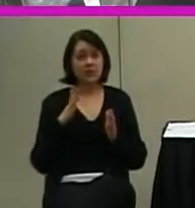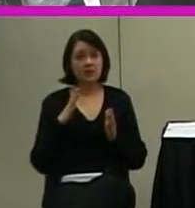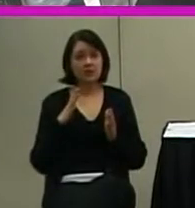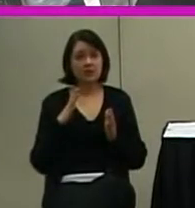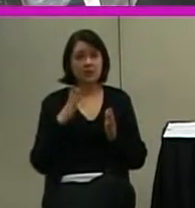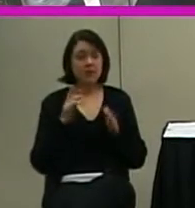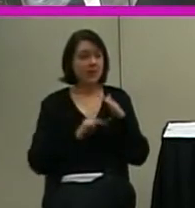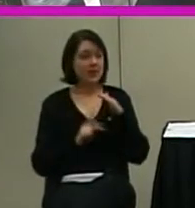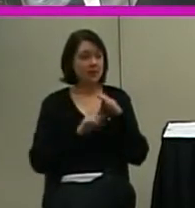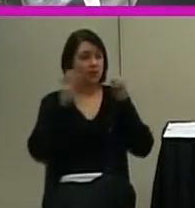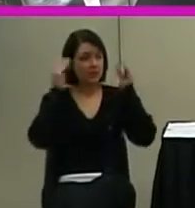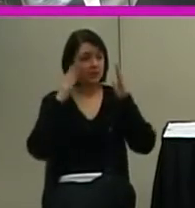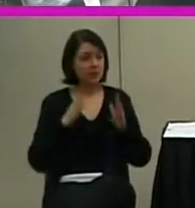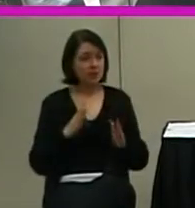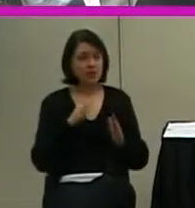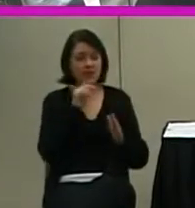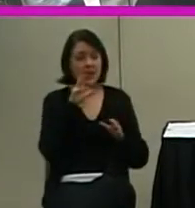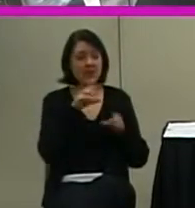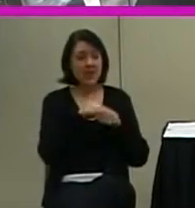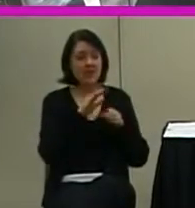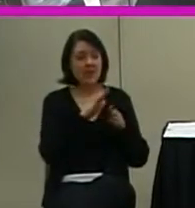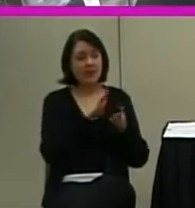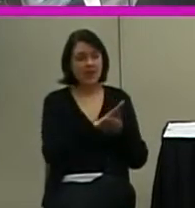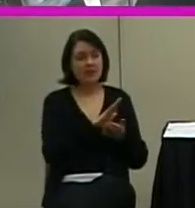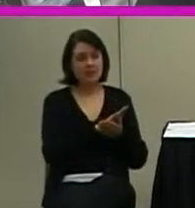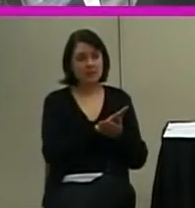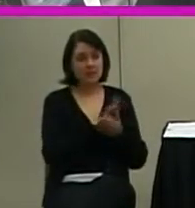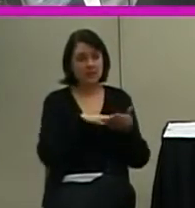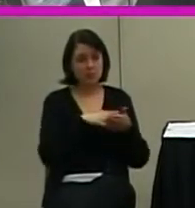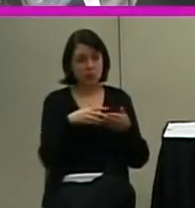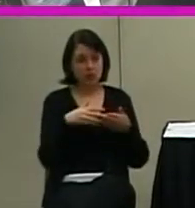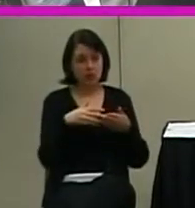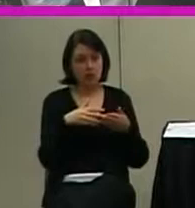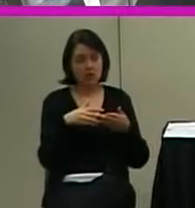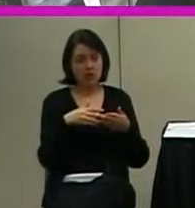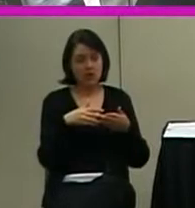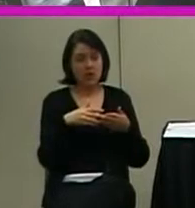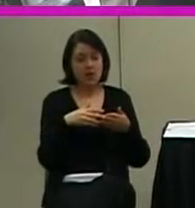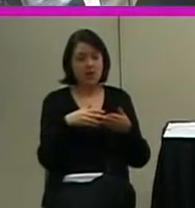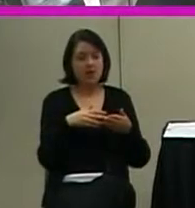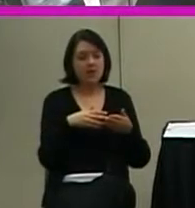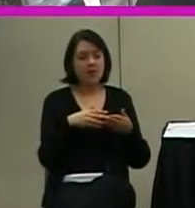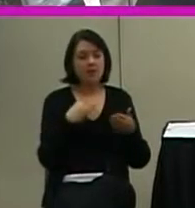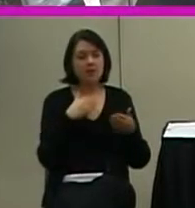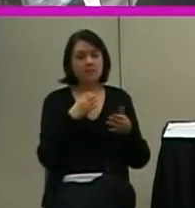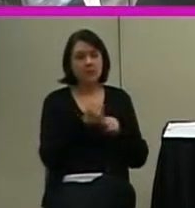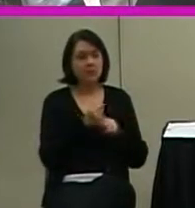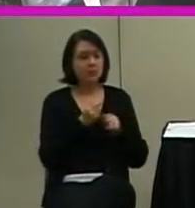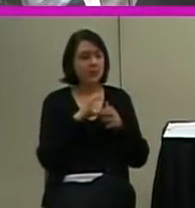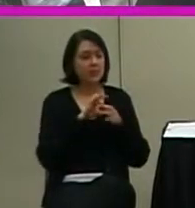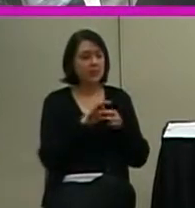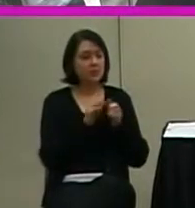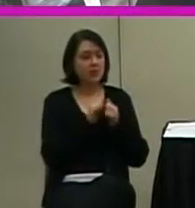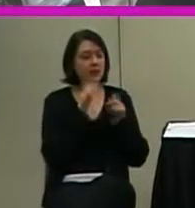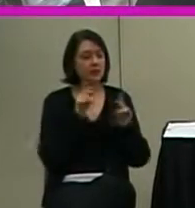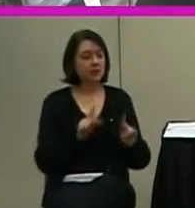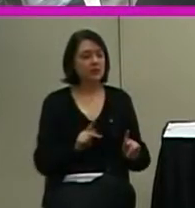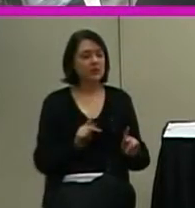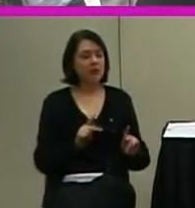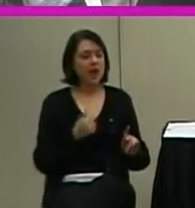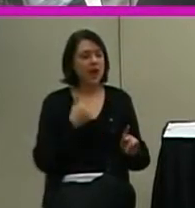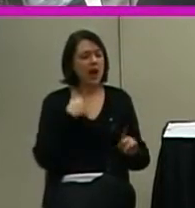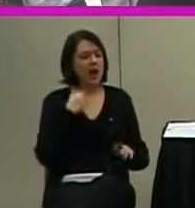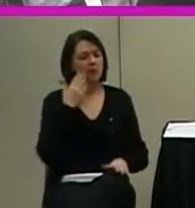maybe a kindergarten teacher that is not in their academic schedule, and kind of build a relationship with that person. I don't know what they